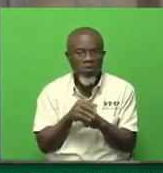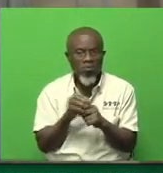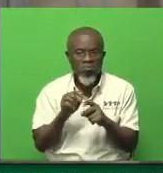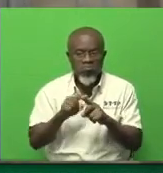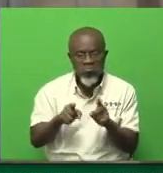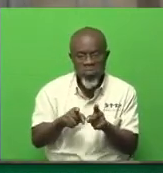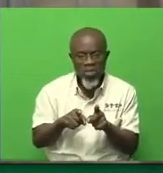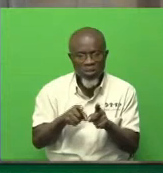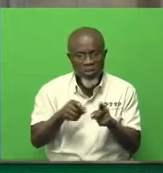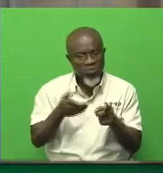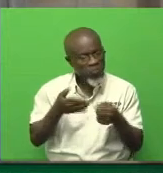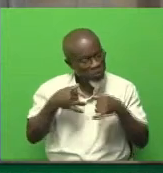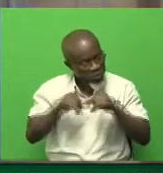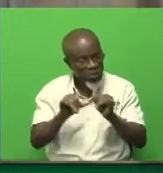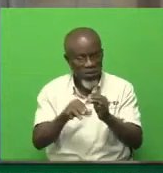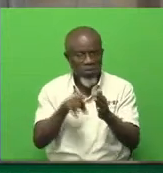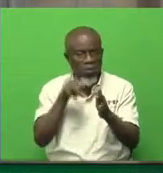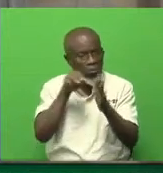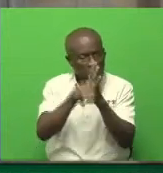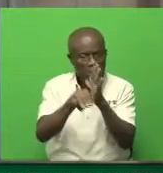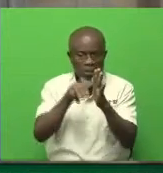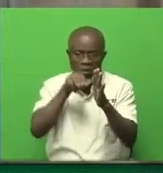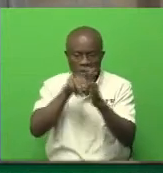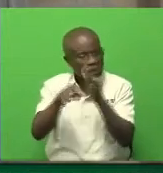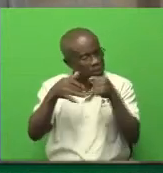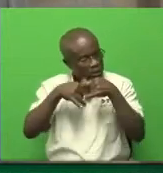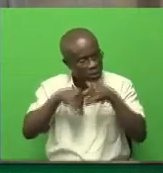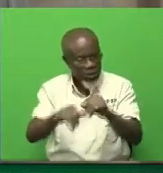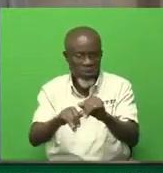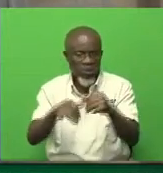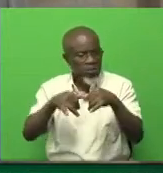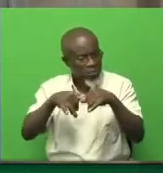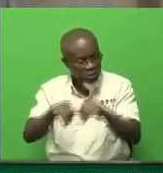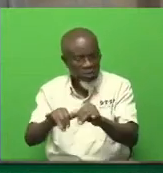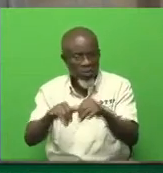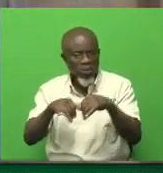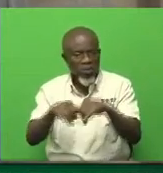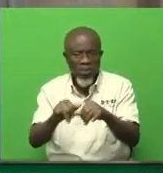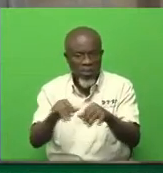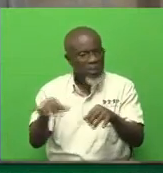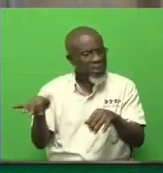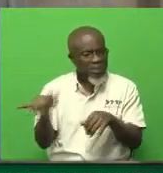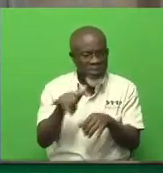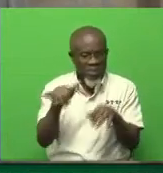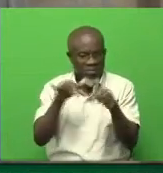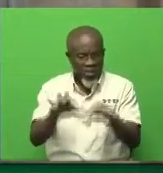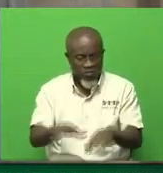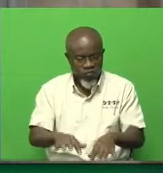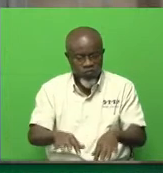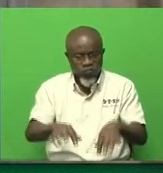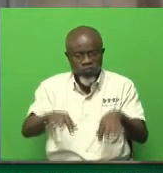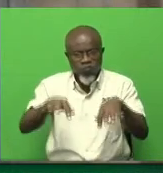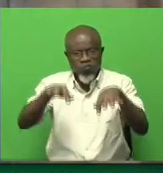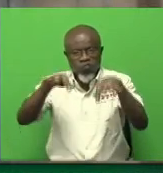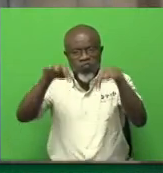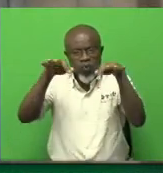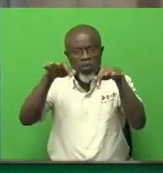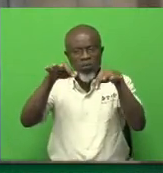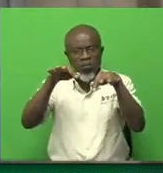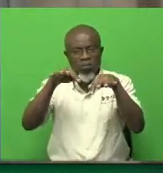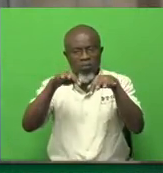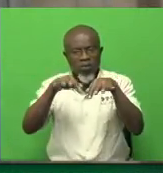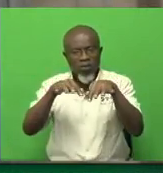still homicides take place killings have become as common as flooding in Kelly Village it is